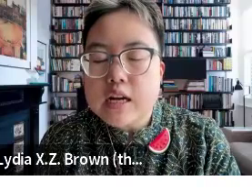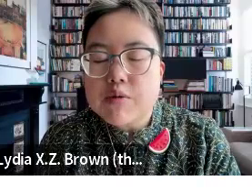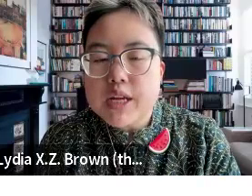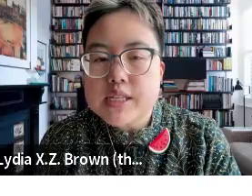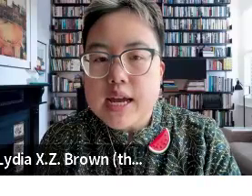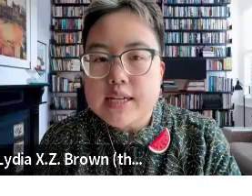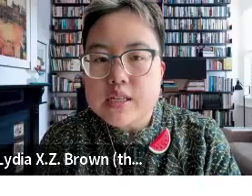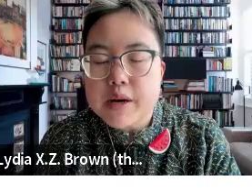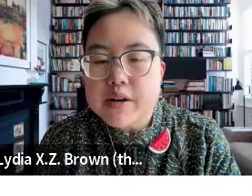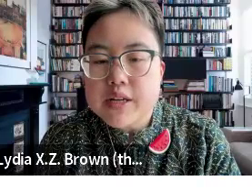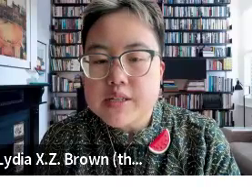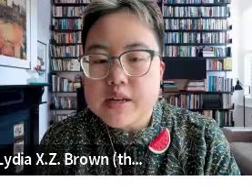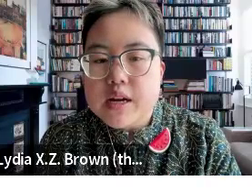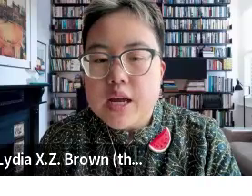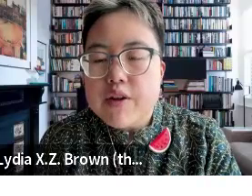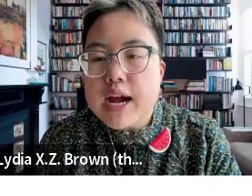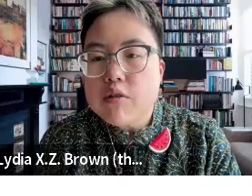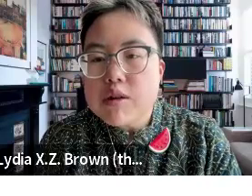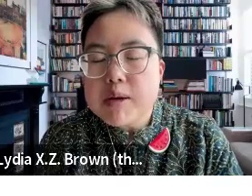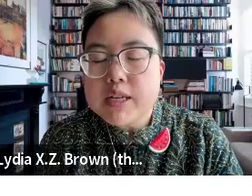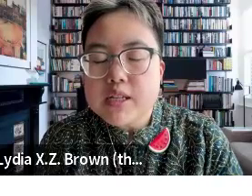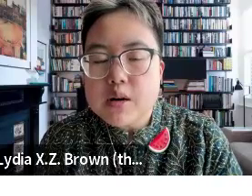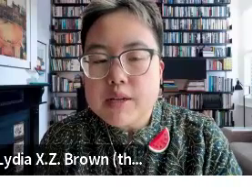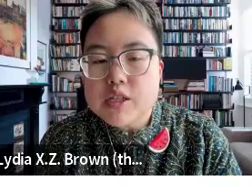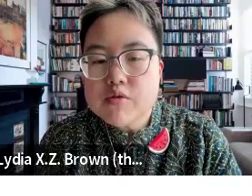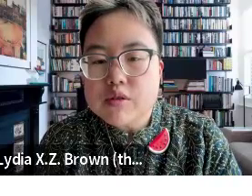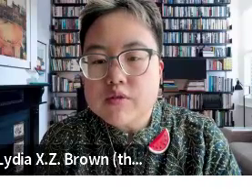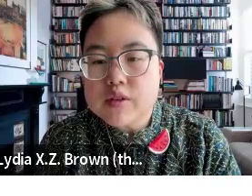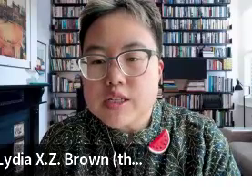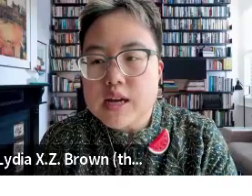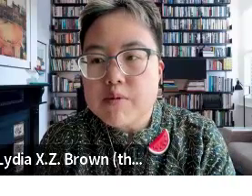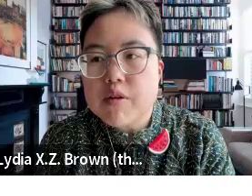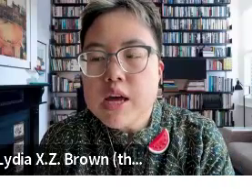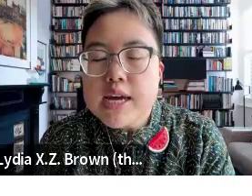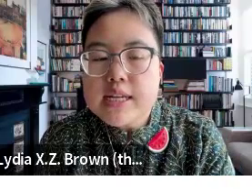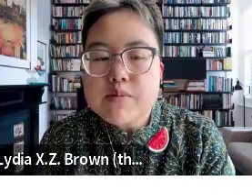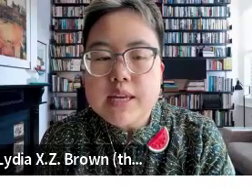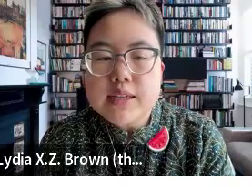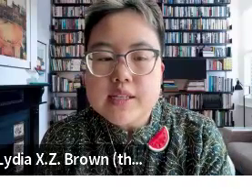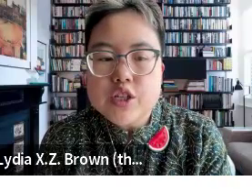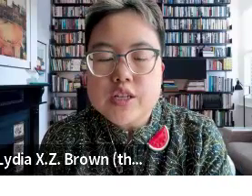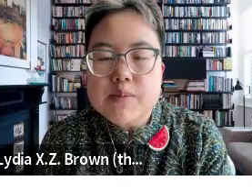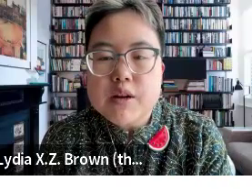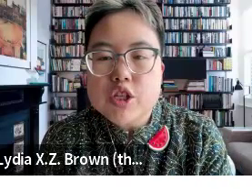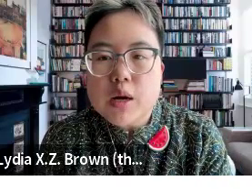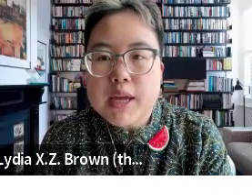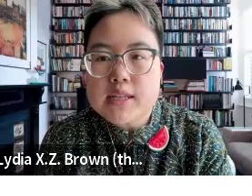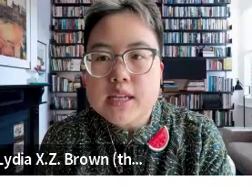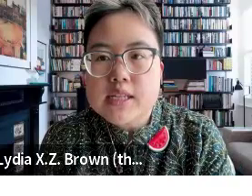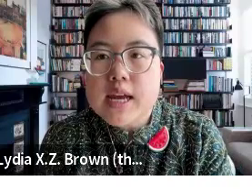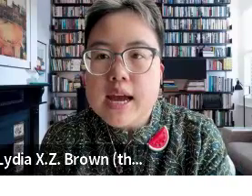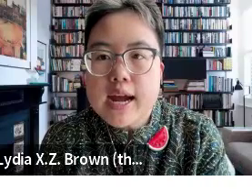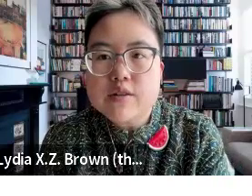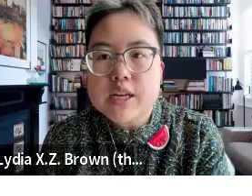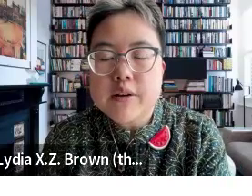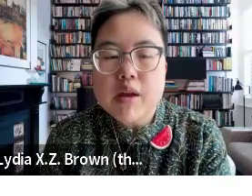existing inequities and disparities. If an algorithmically determined tool, for example, is making decisions about job